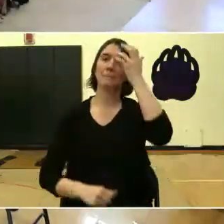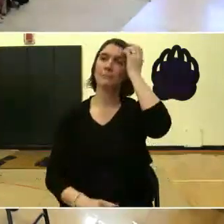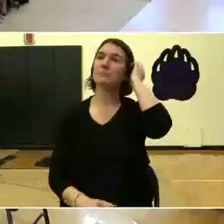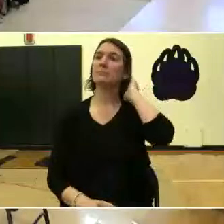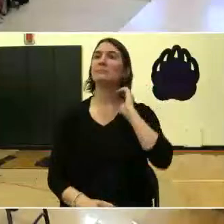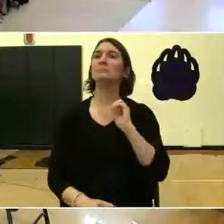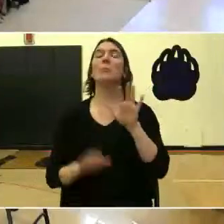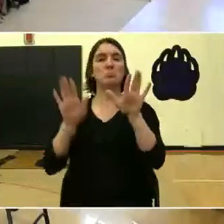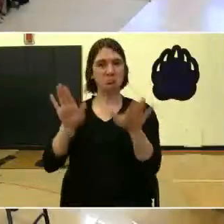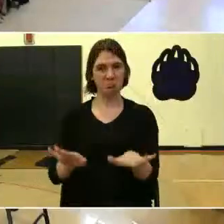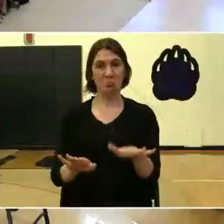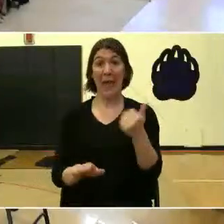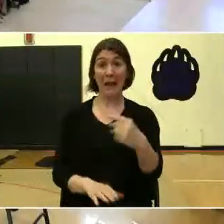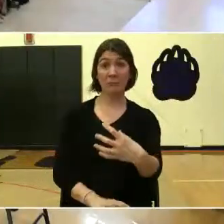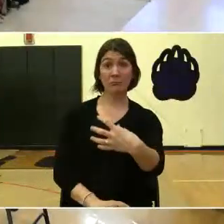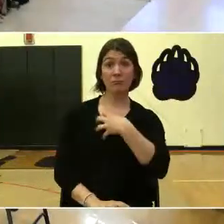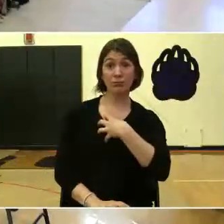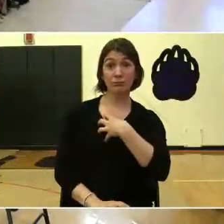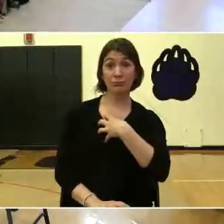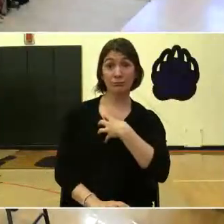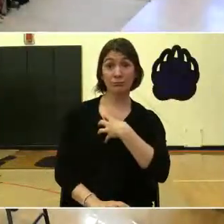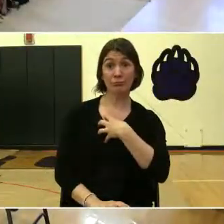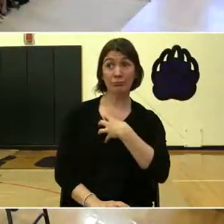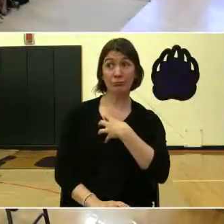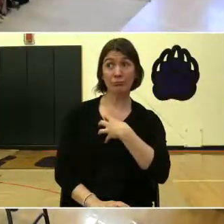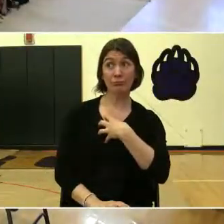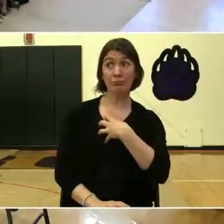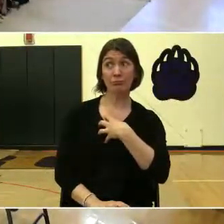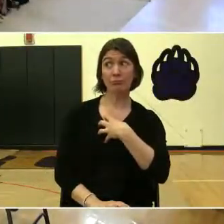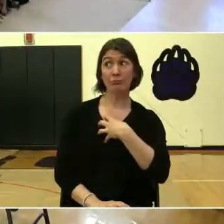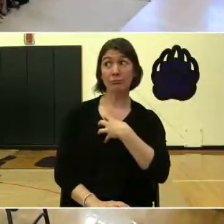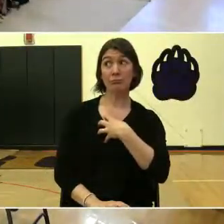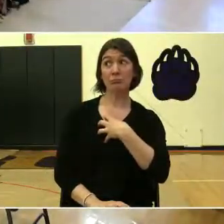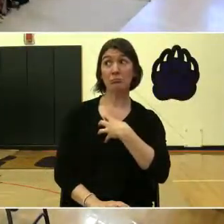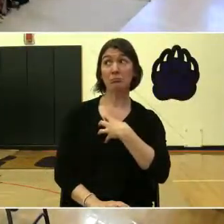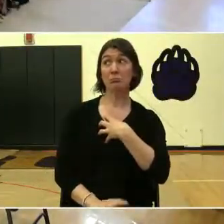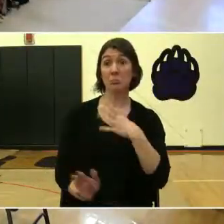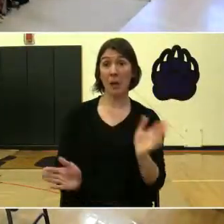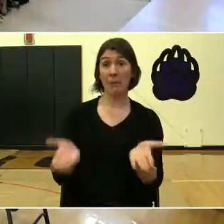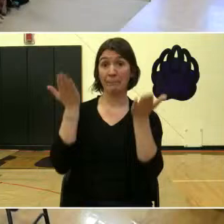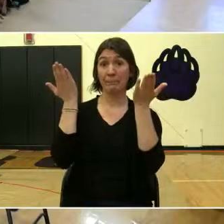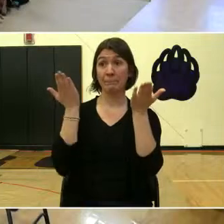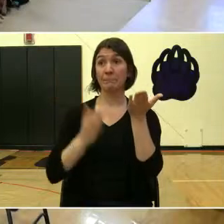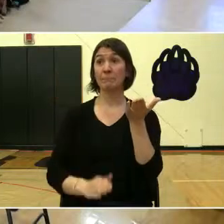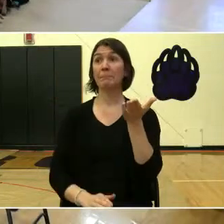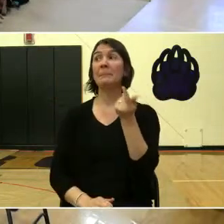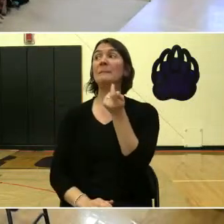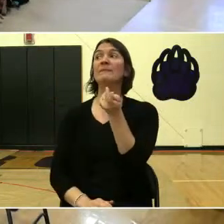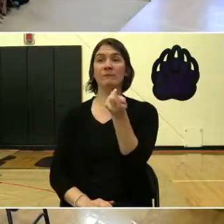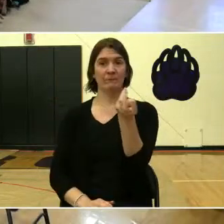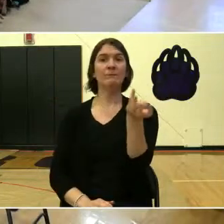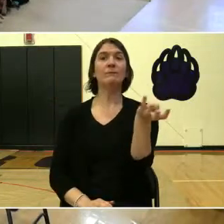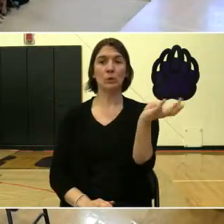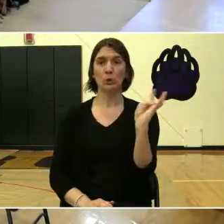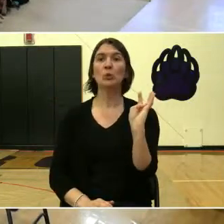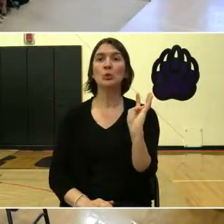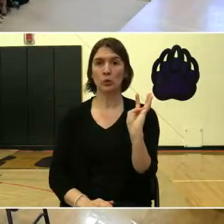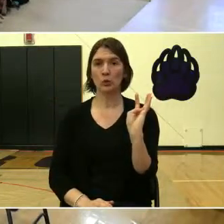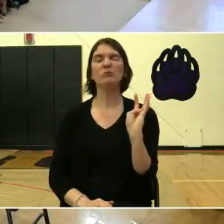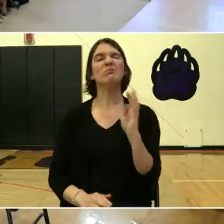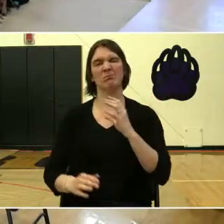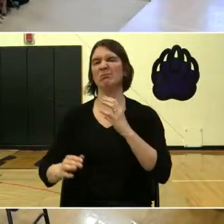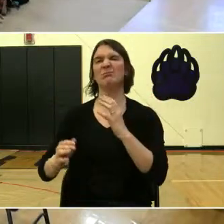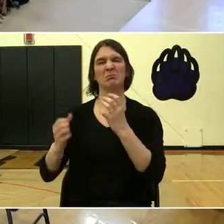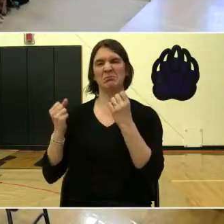I thank you all those opposed to sustaining the moderator's ruling please rise and say nay the eyes appear